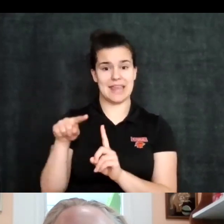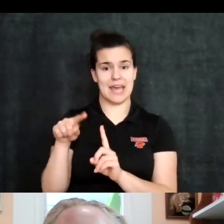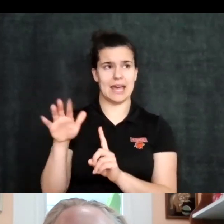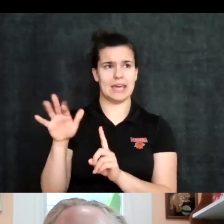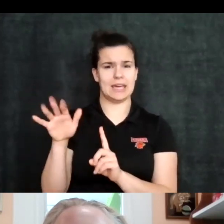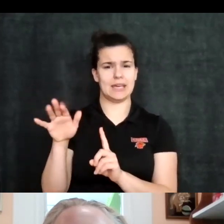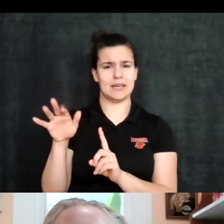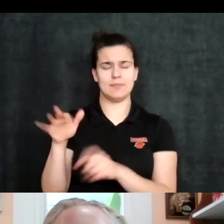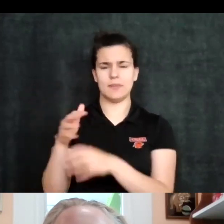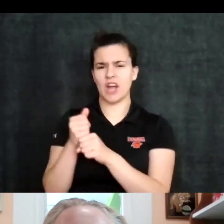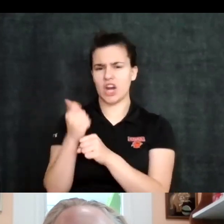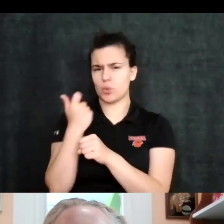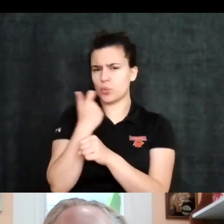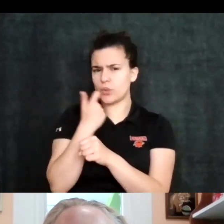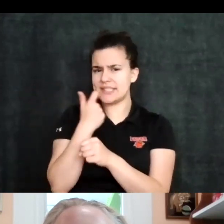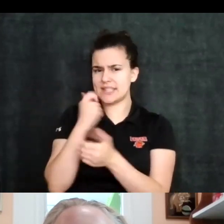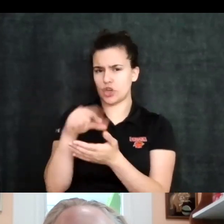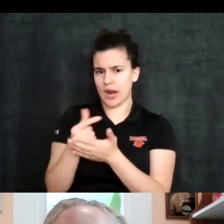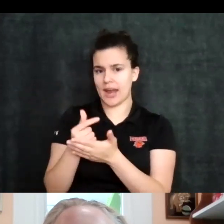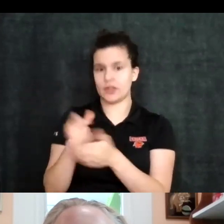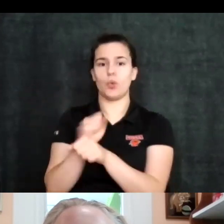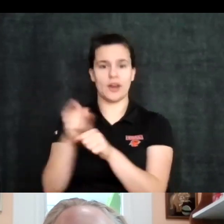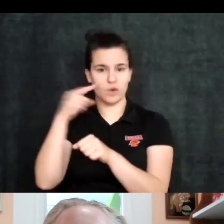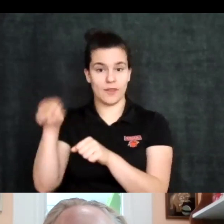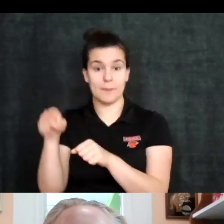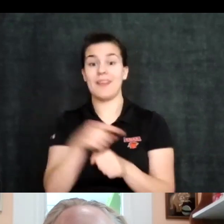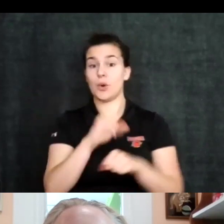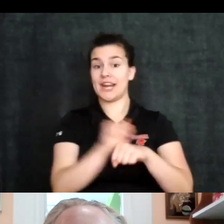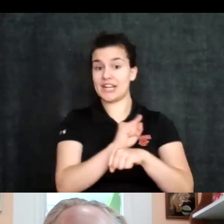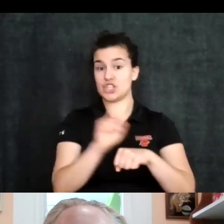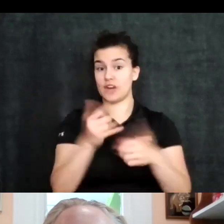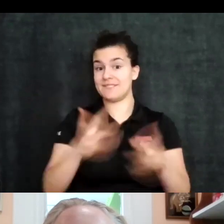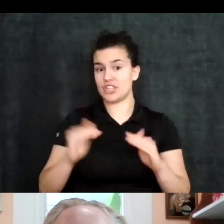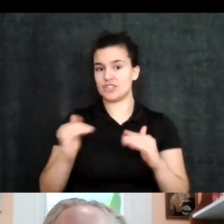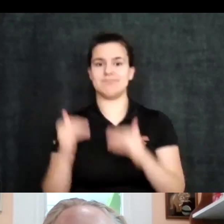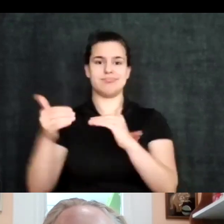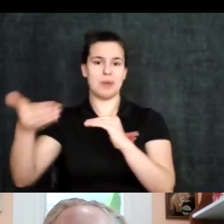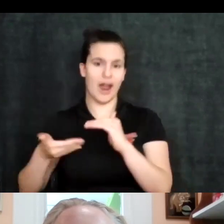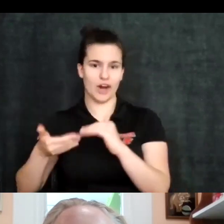got a recent grad working for them that was an intern prior to that. They've got